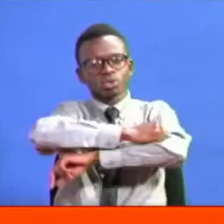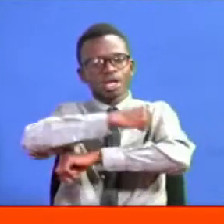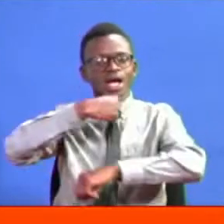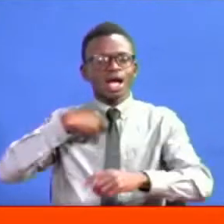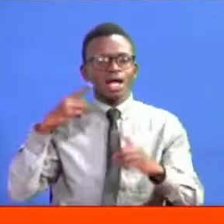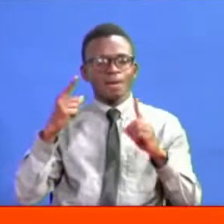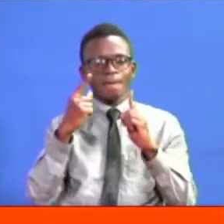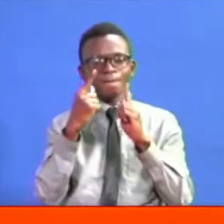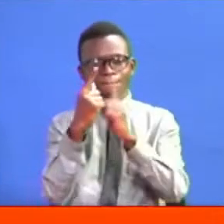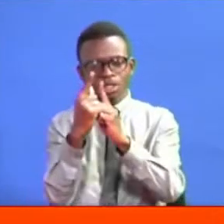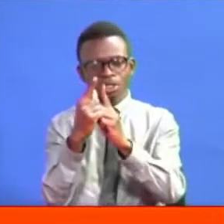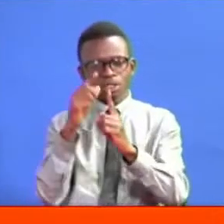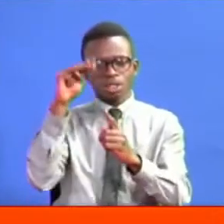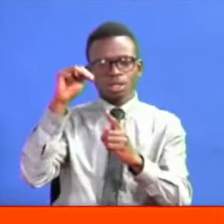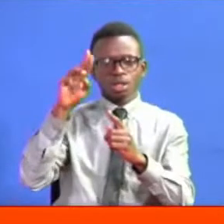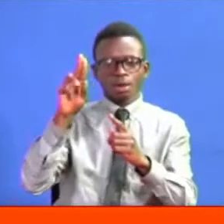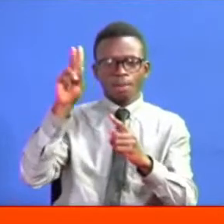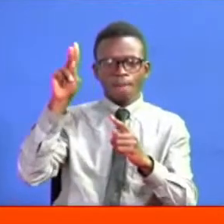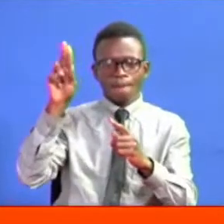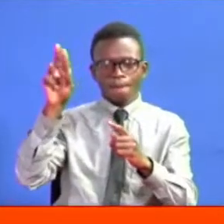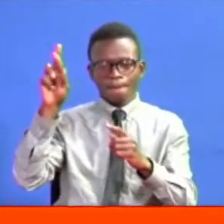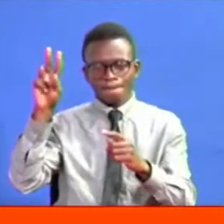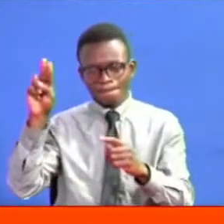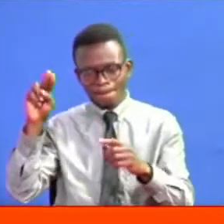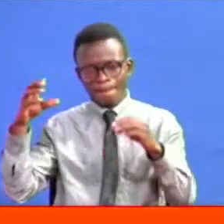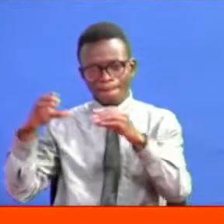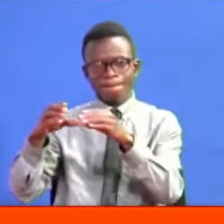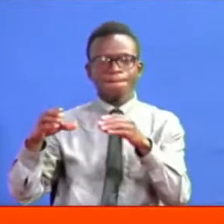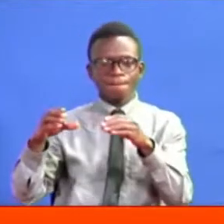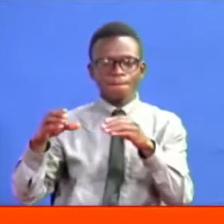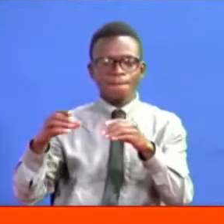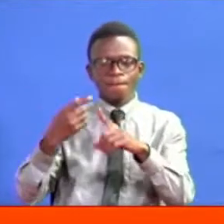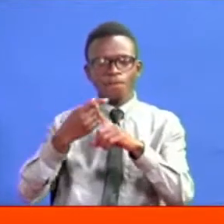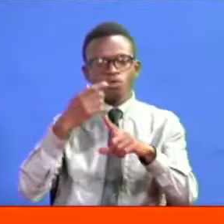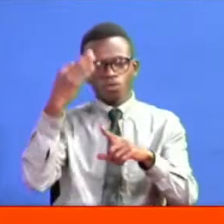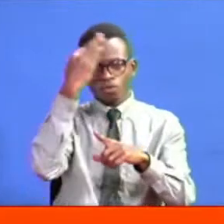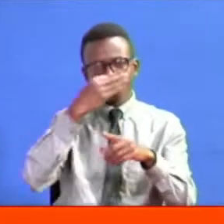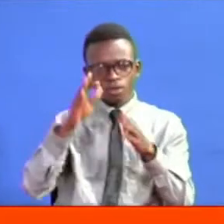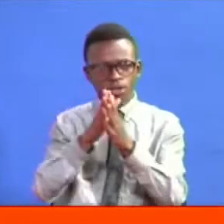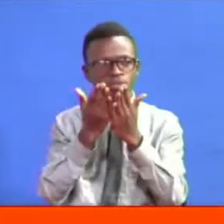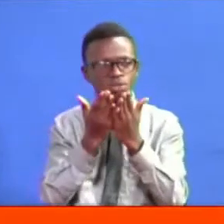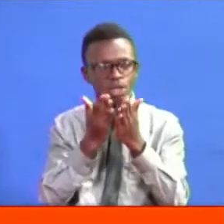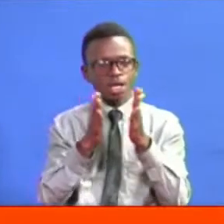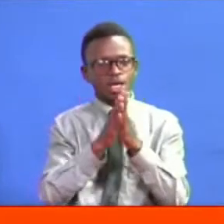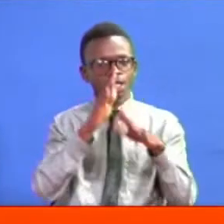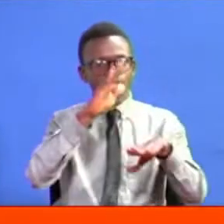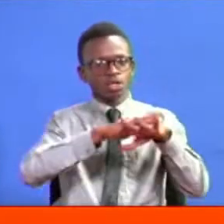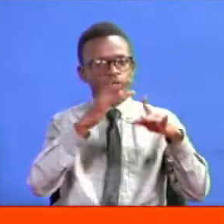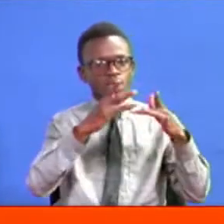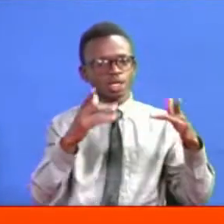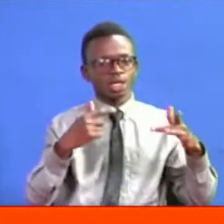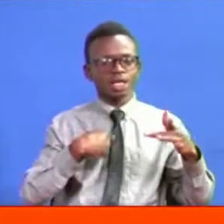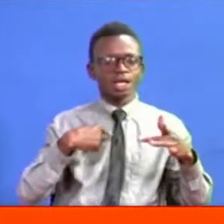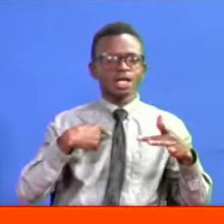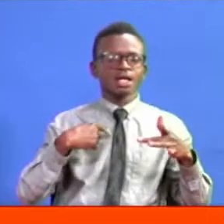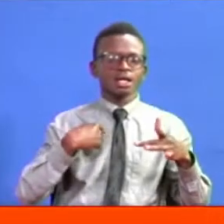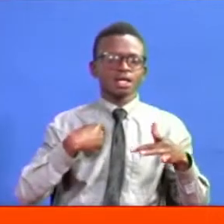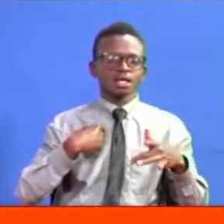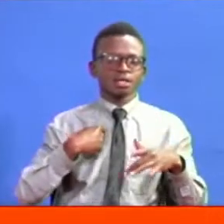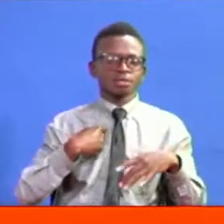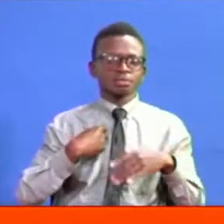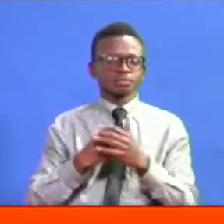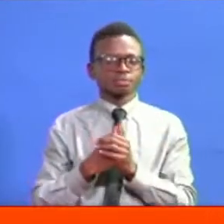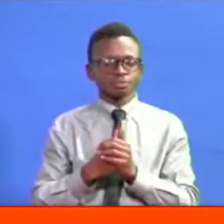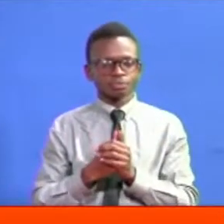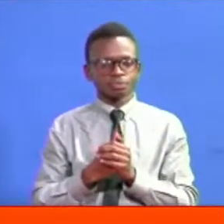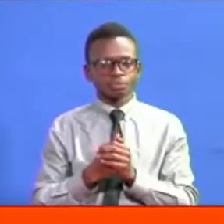I came across Mukuro Art Club, then Mukuro Art Club on Facebook and on the internet. I used to Google a lot about art.